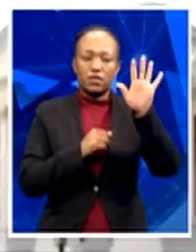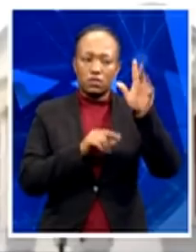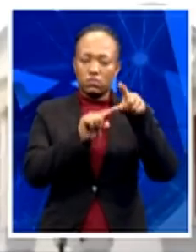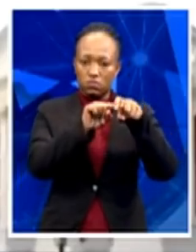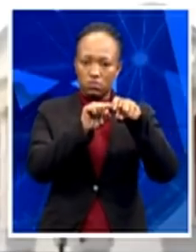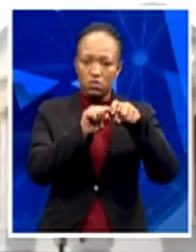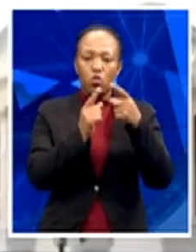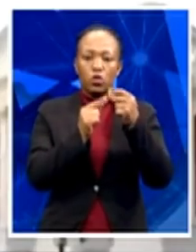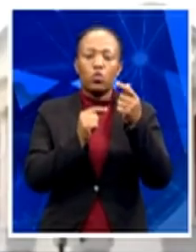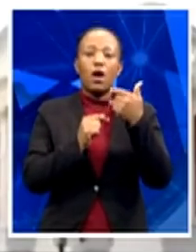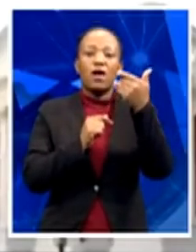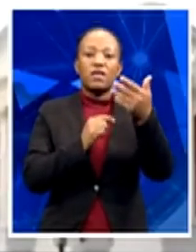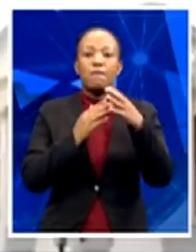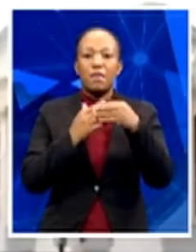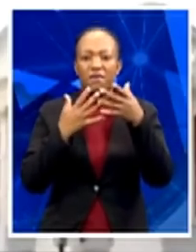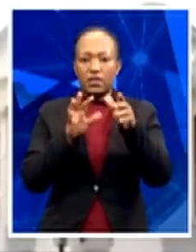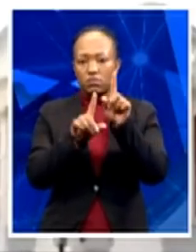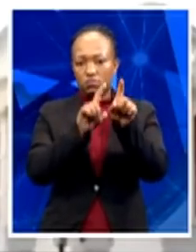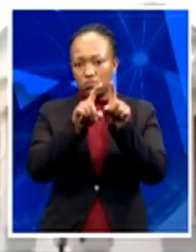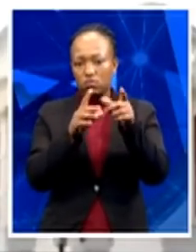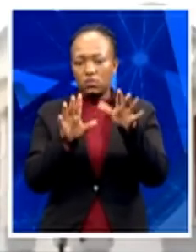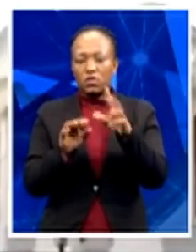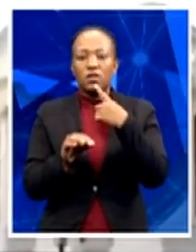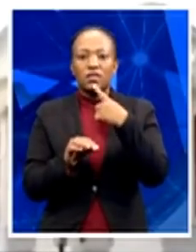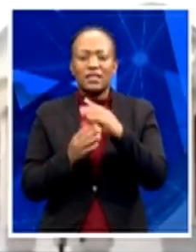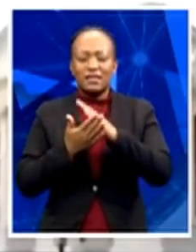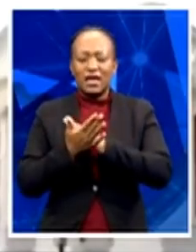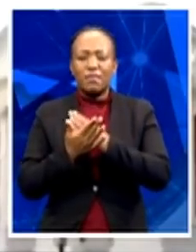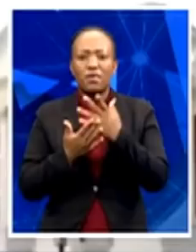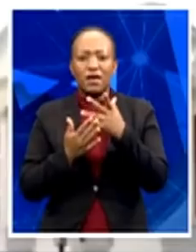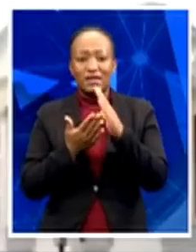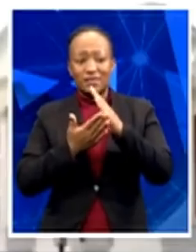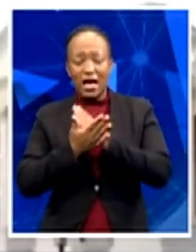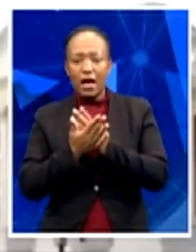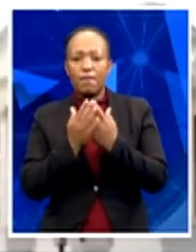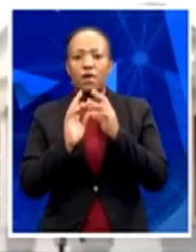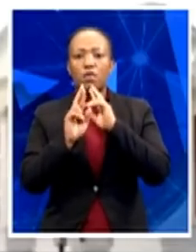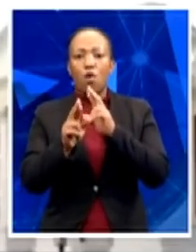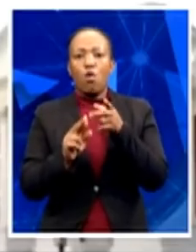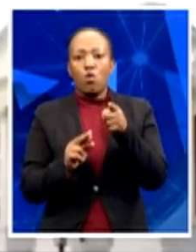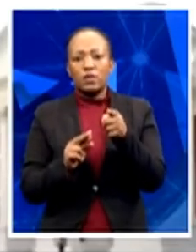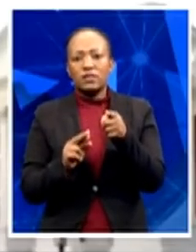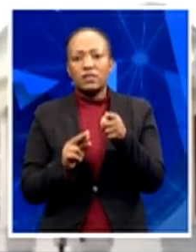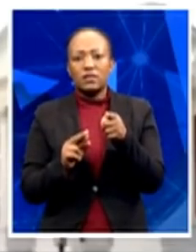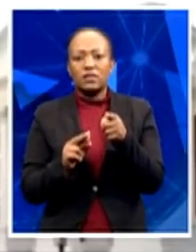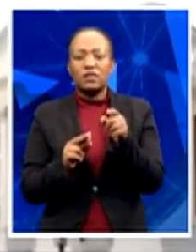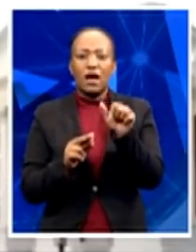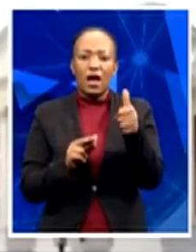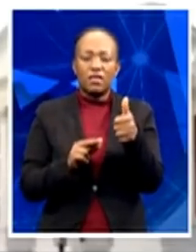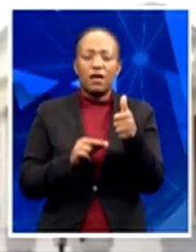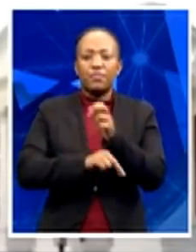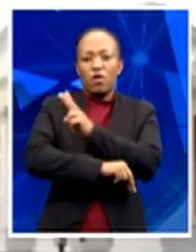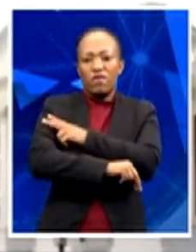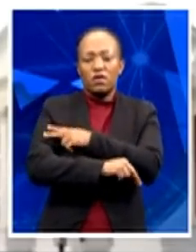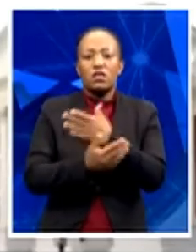here. Look, some of these technical reports, the other officials can answer when the minister has left if there's a